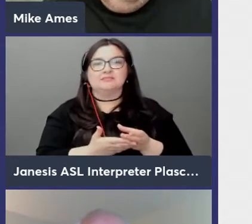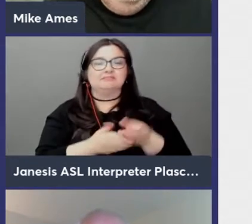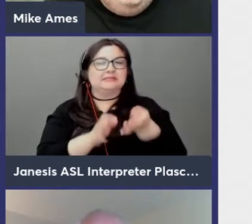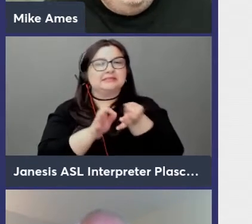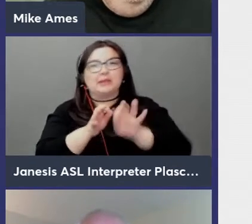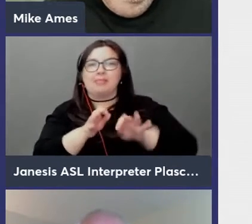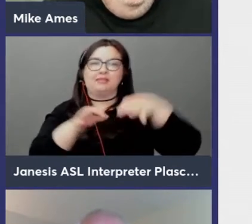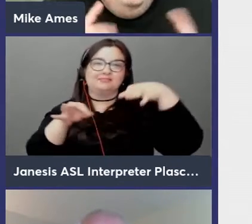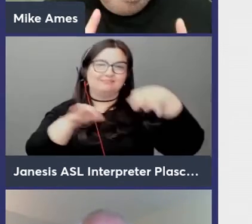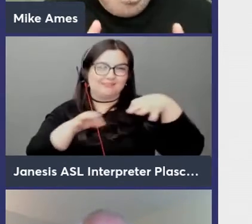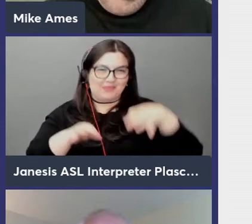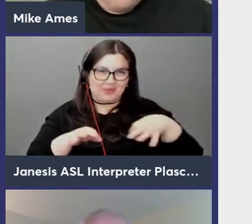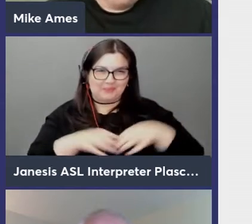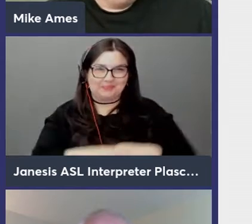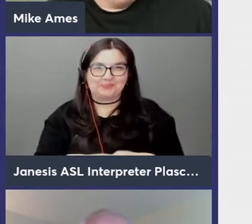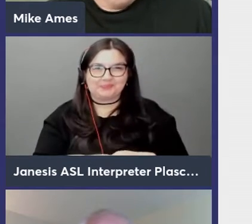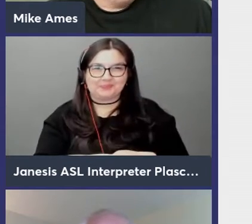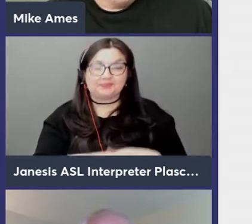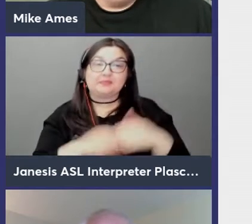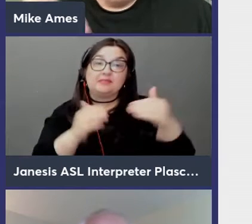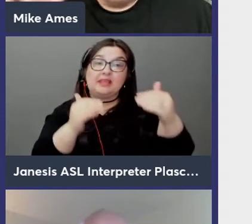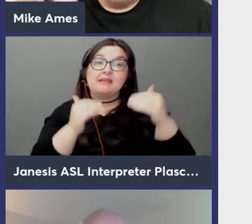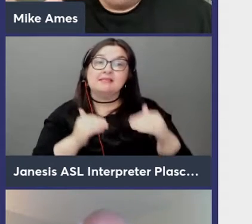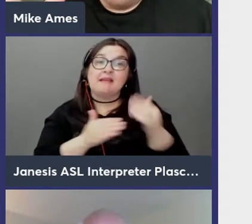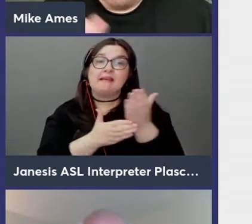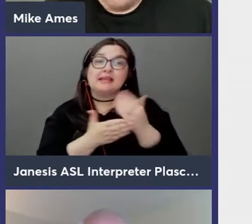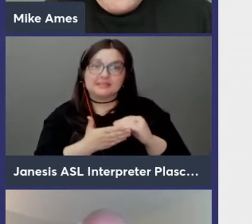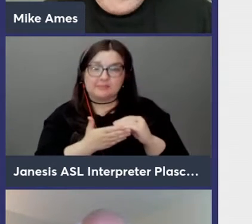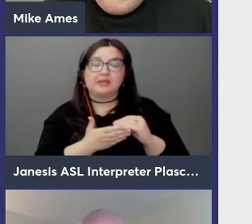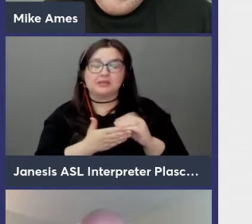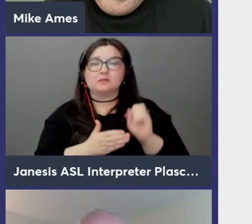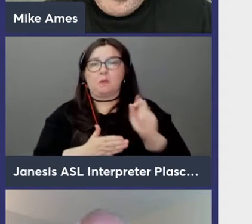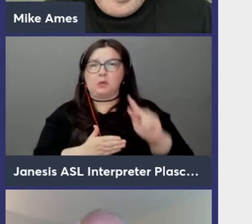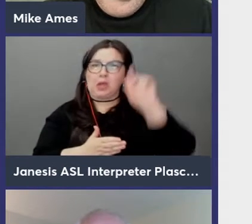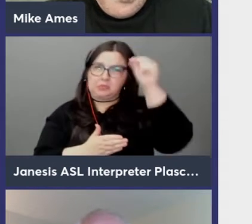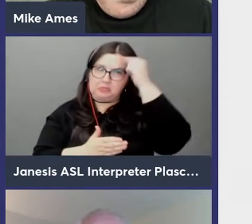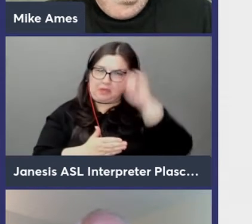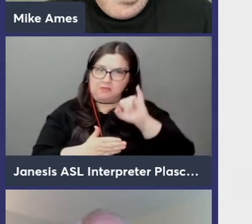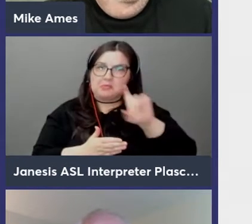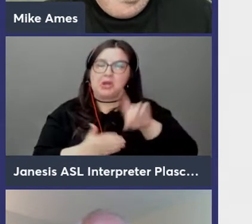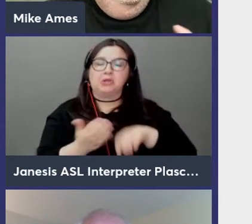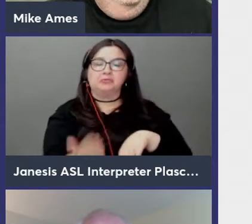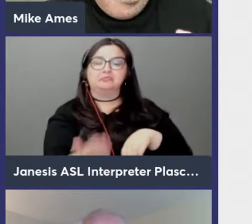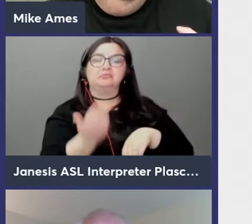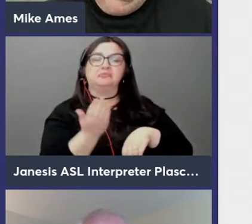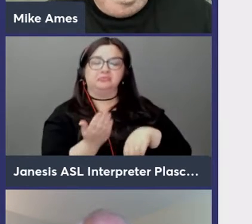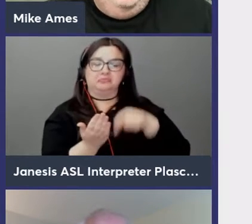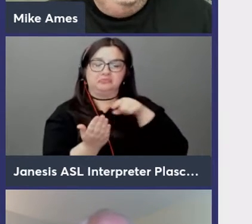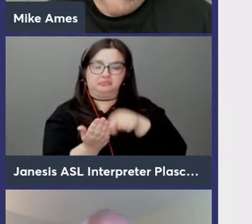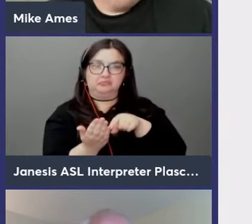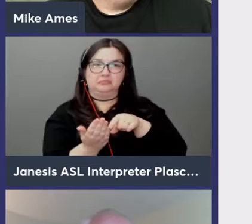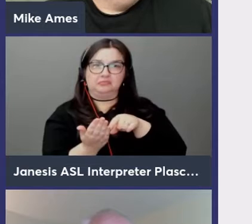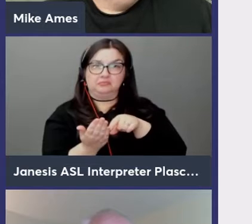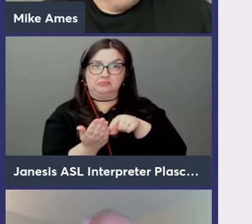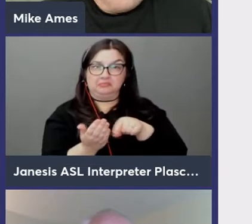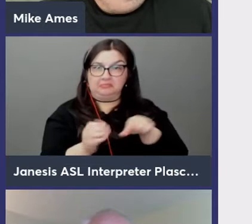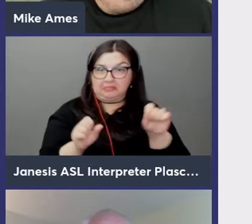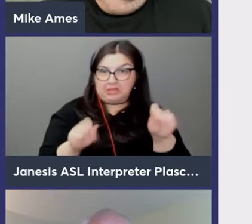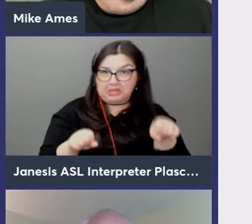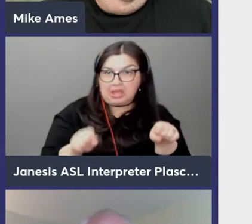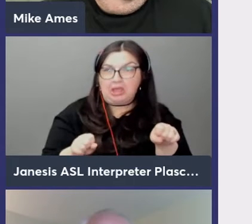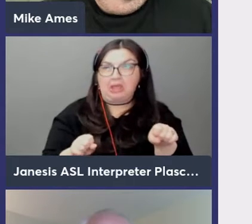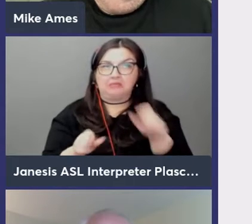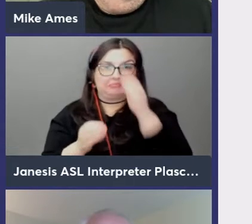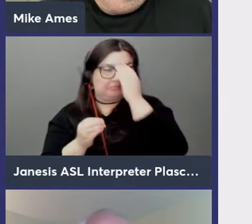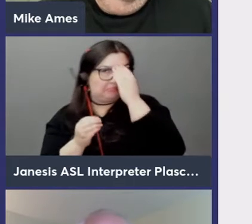form. The next piece is to say, okay, well, they presented a government ID to me. Can I extract some